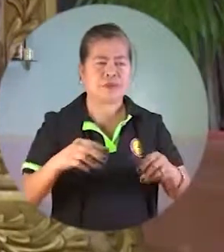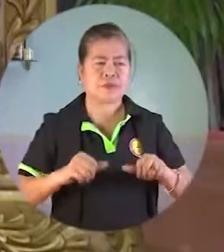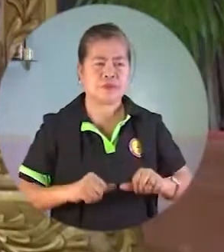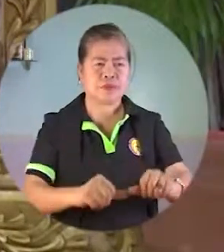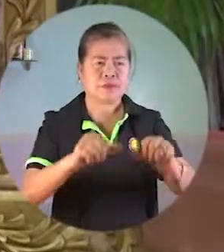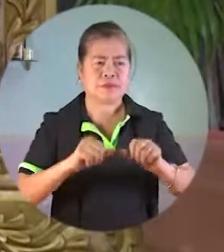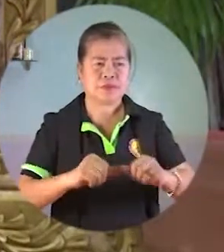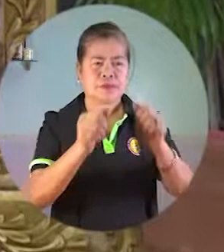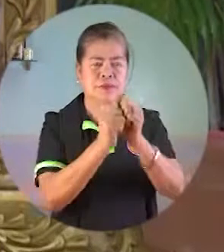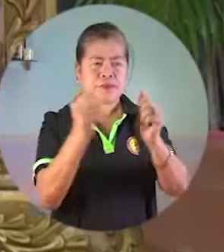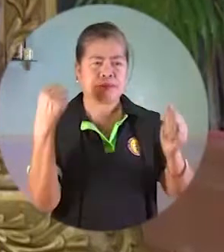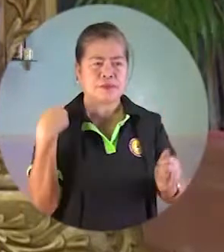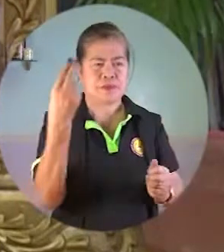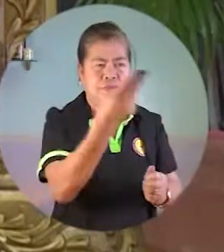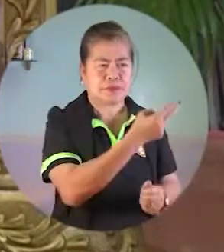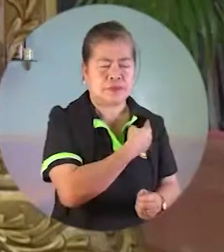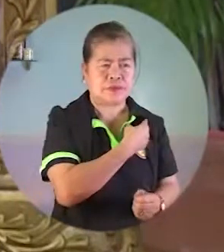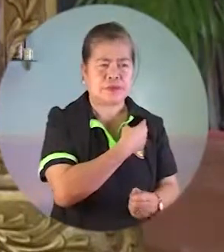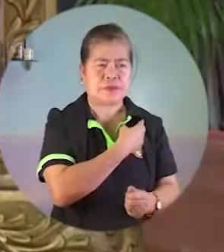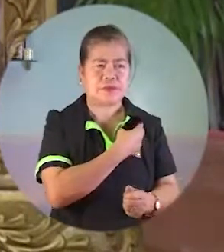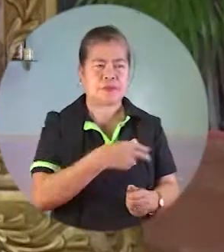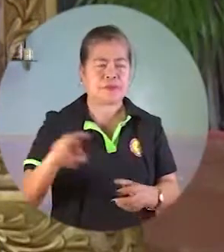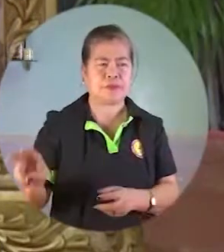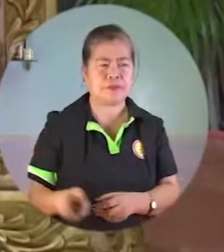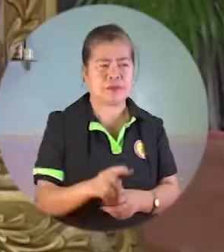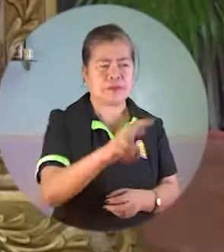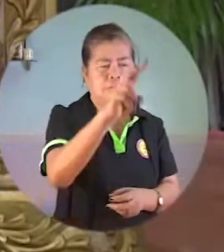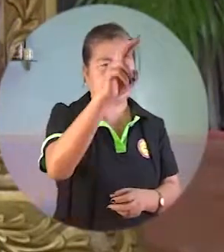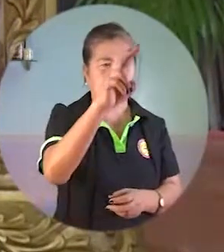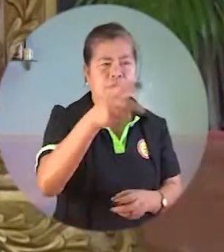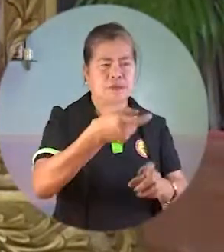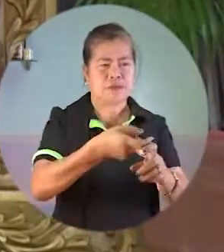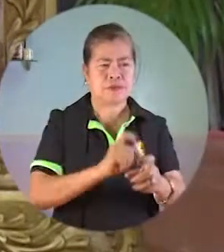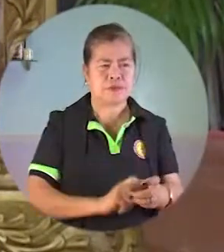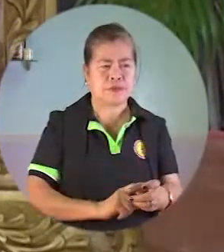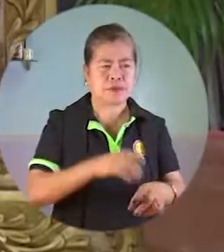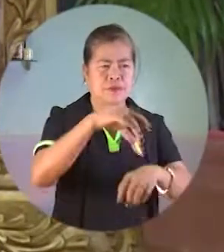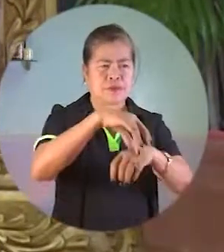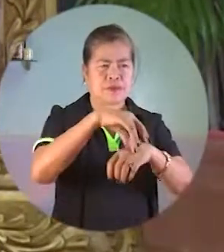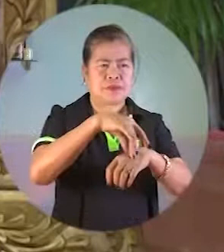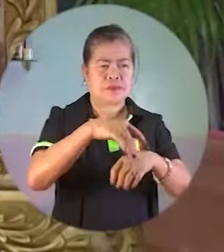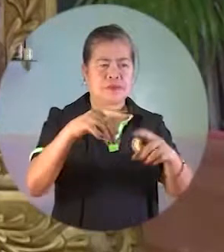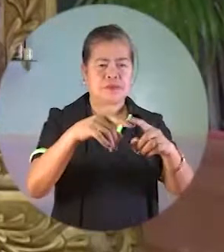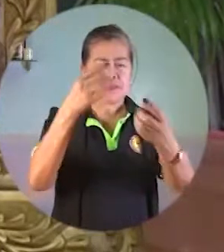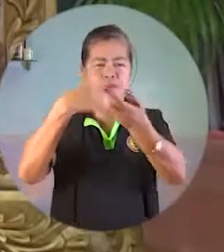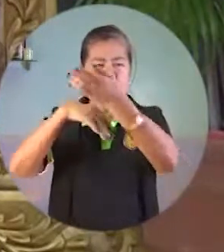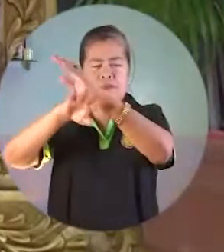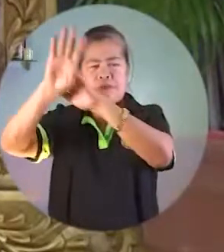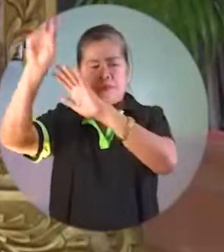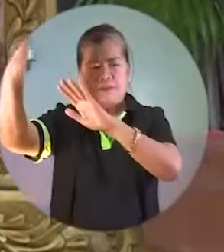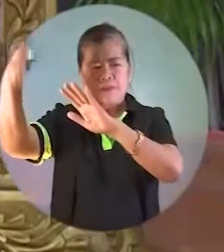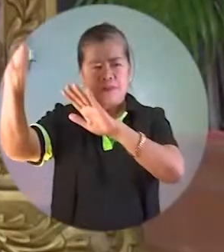He remains with us. And in this journey from this earth to